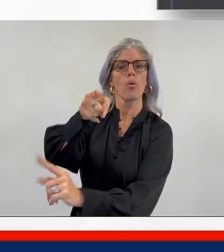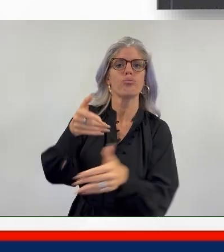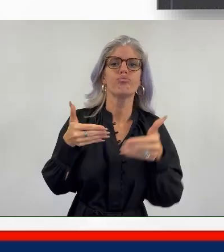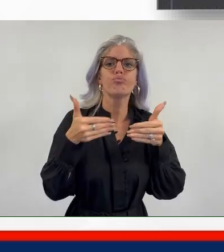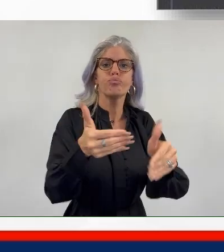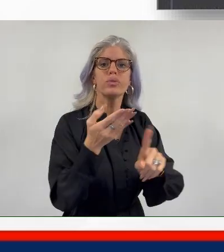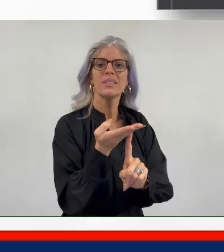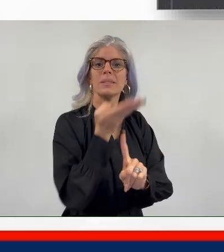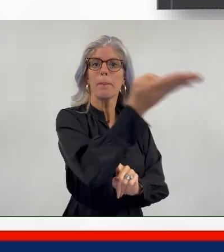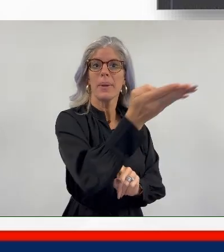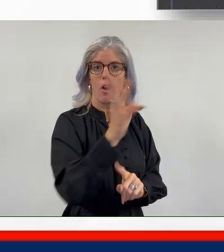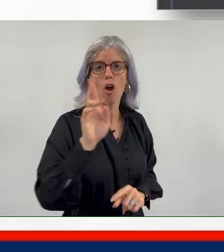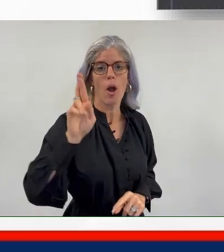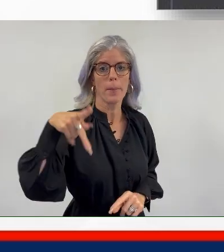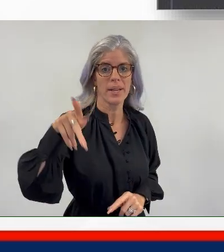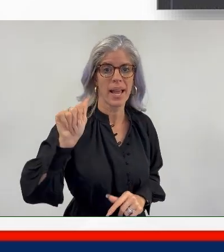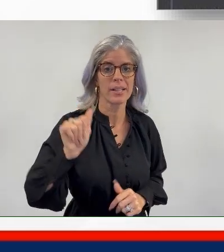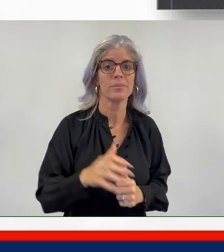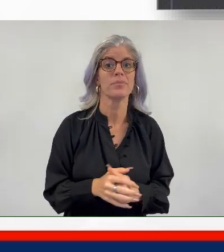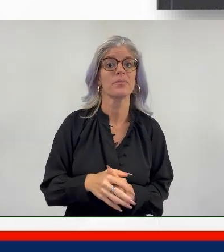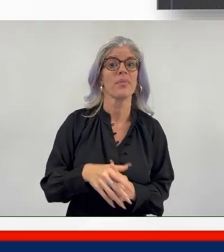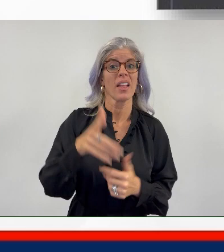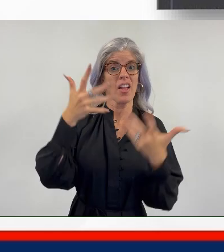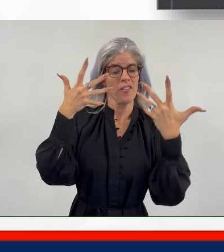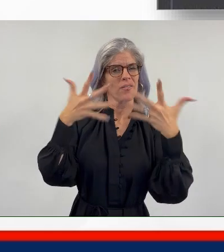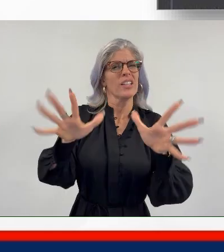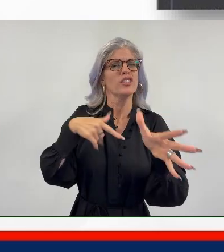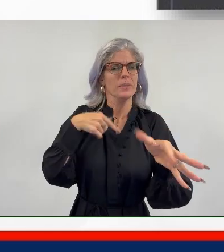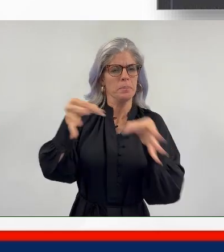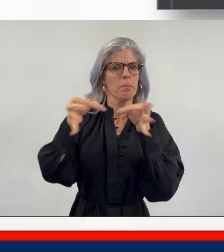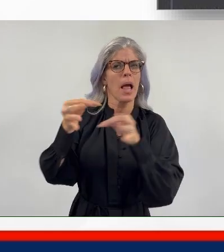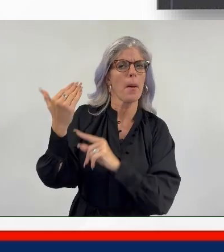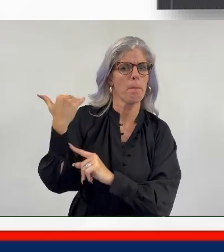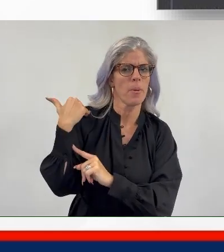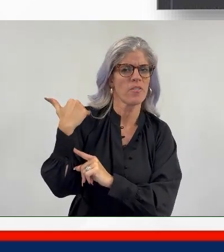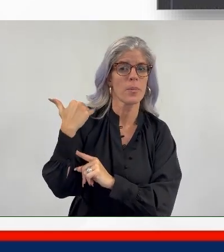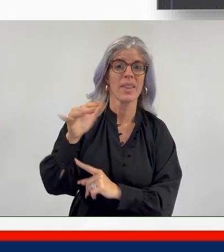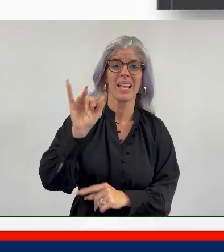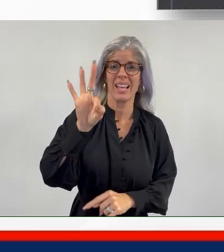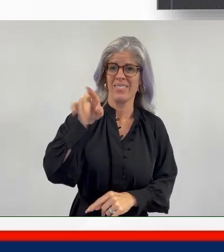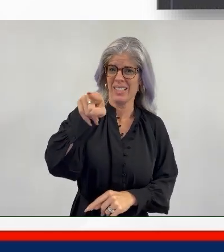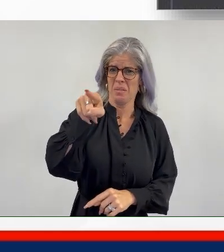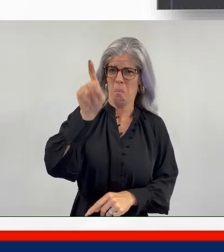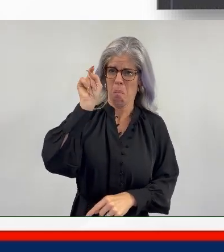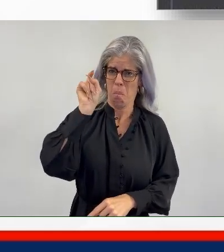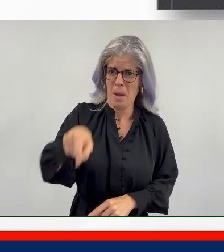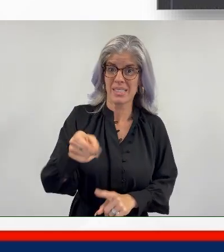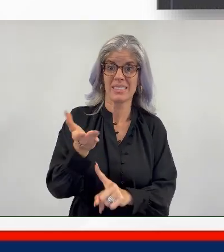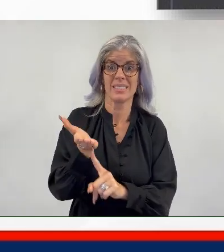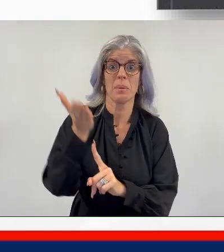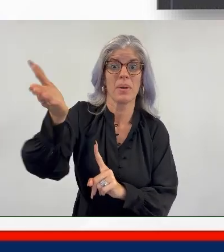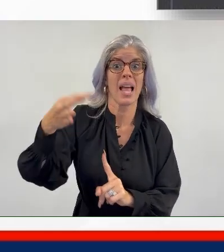logs into Grants Portal and selects "Click here to submit an RPA for your organization" on the dashboard.